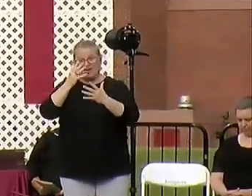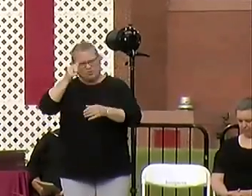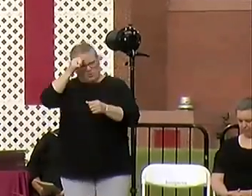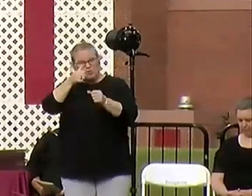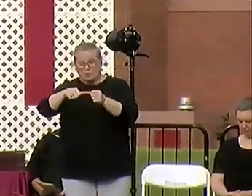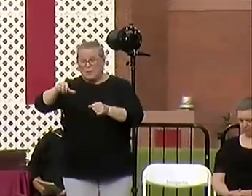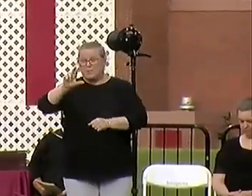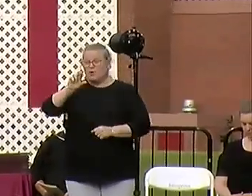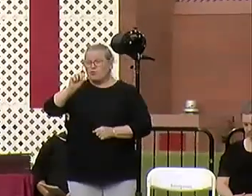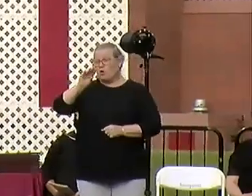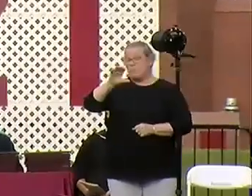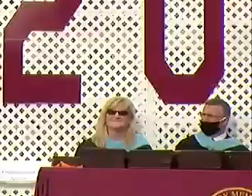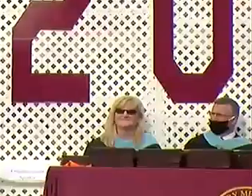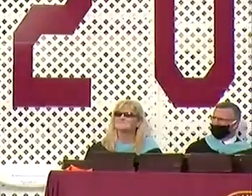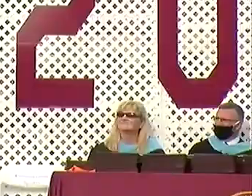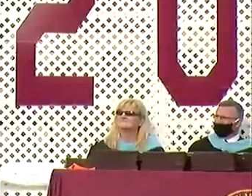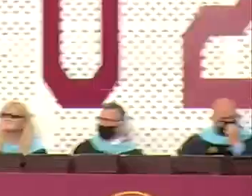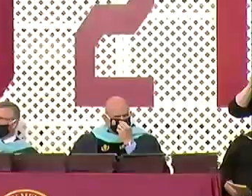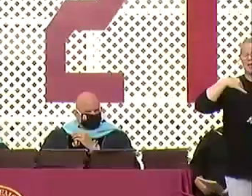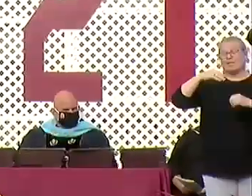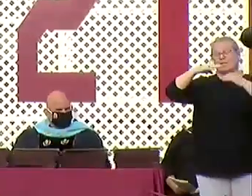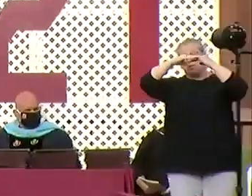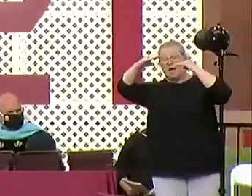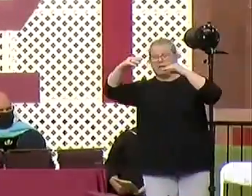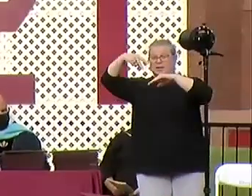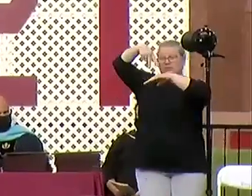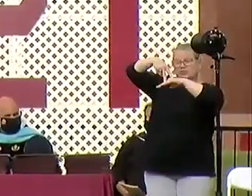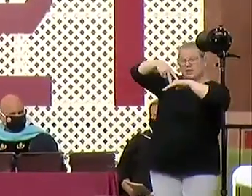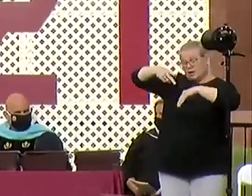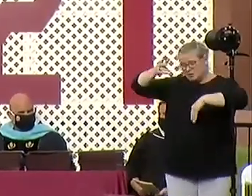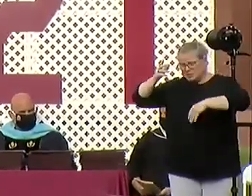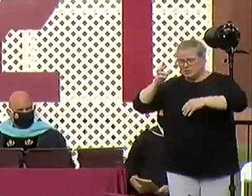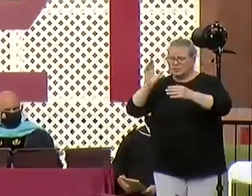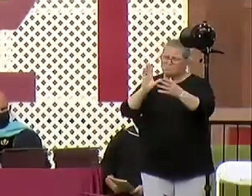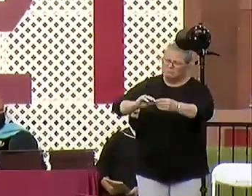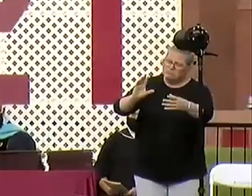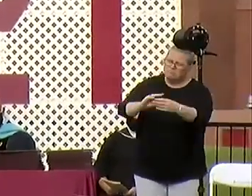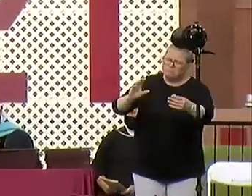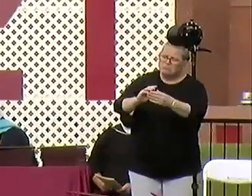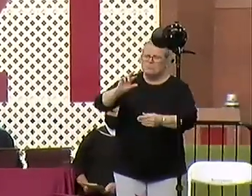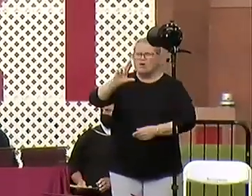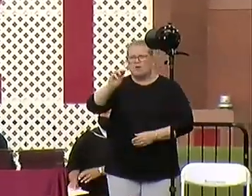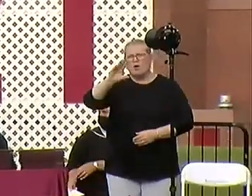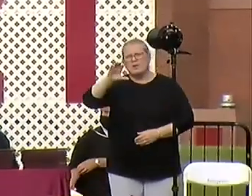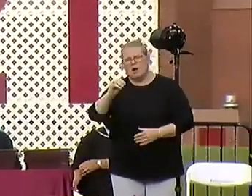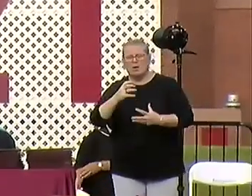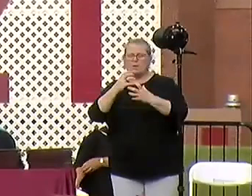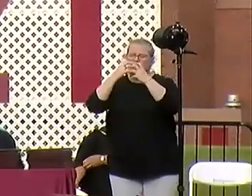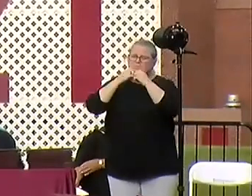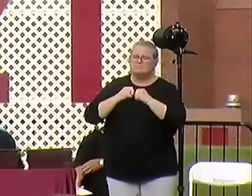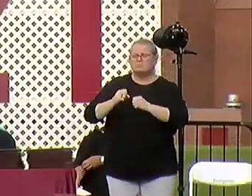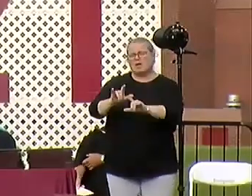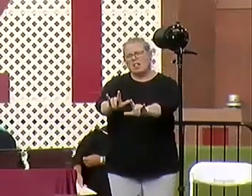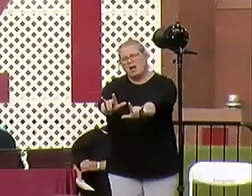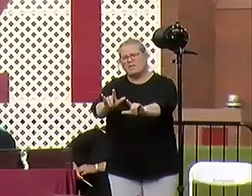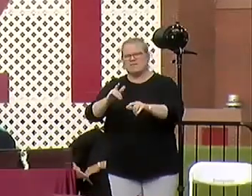from Romeo and Juliet, right? Juliet passionately confesses her love for the boy she's just met basically minutes earlier, who happens to be the